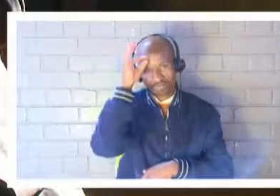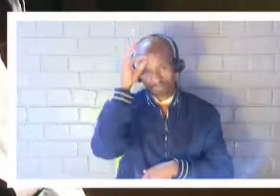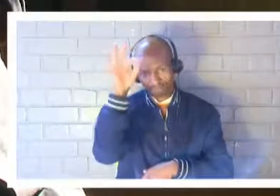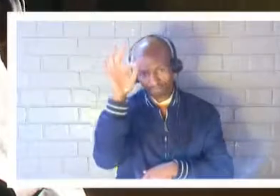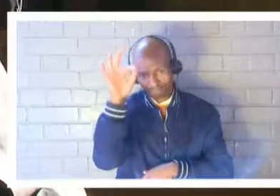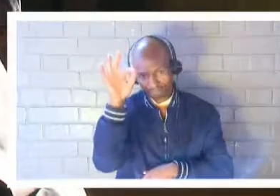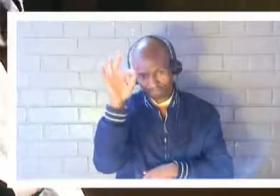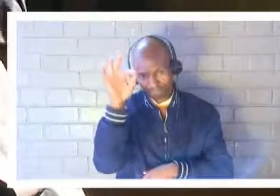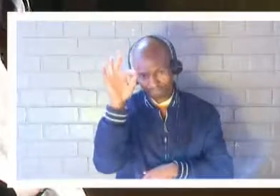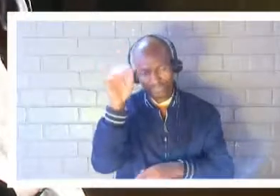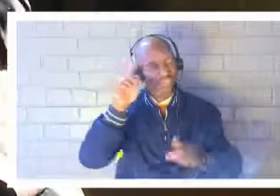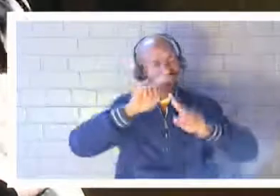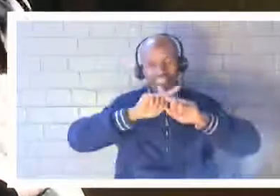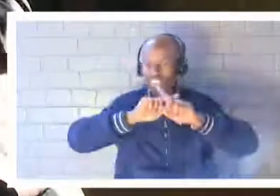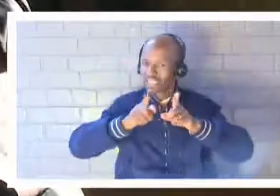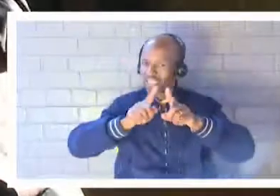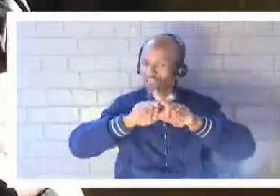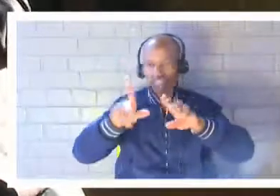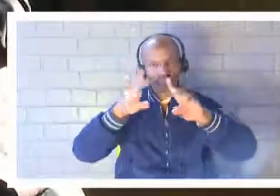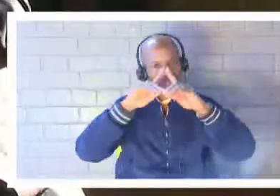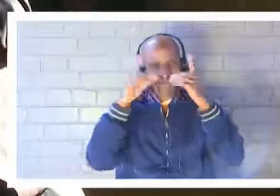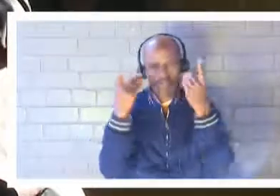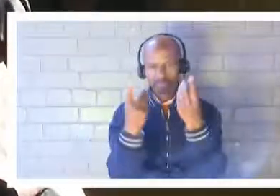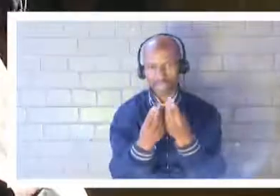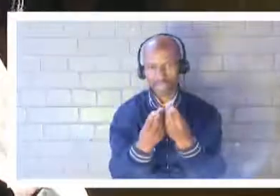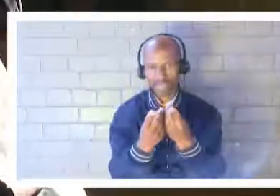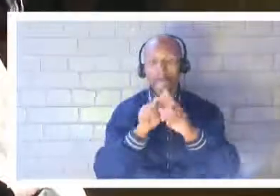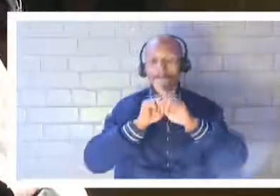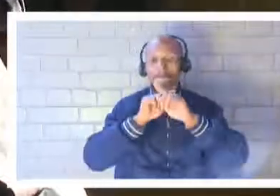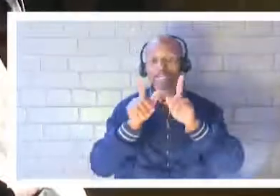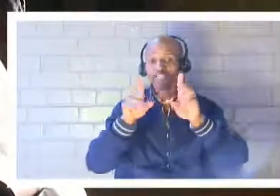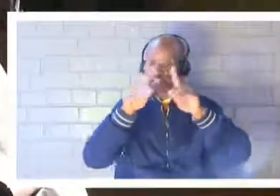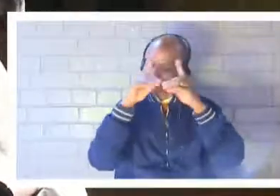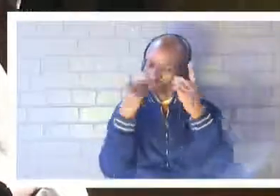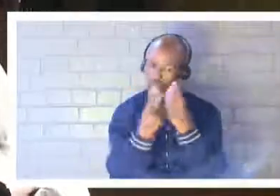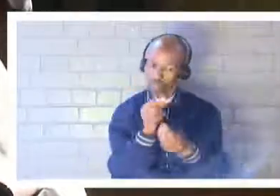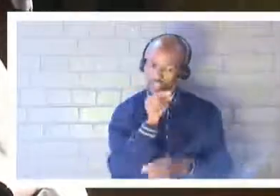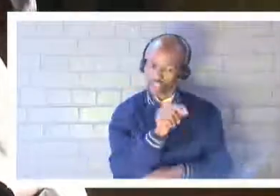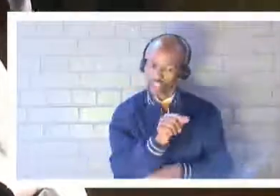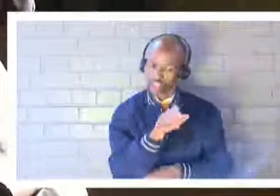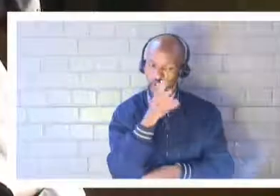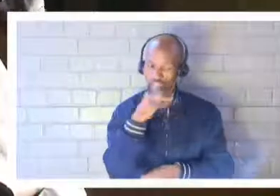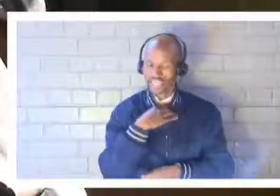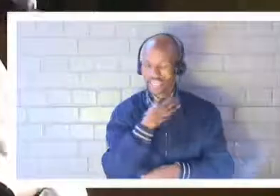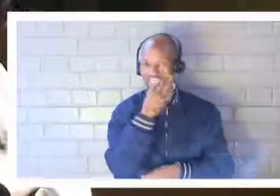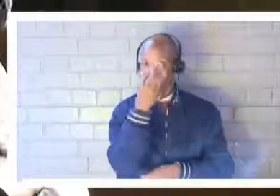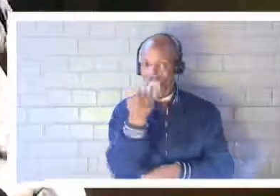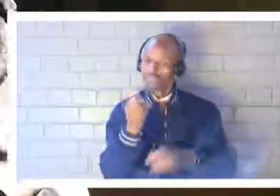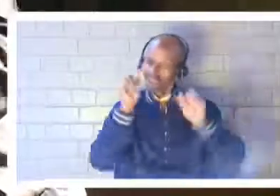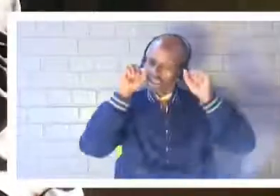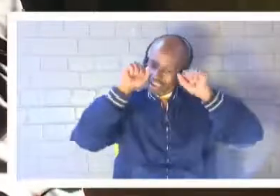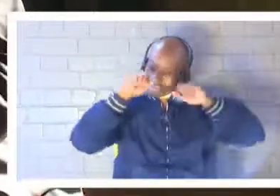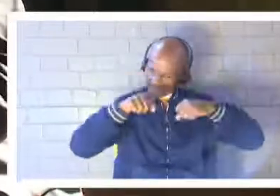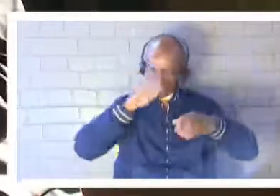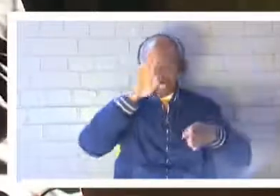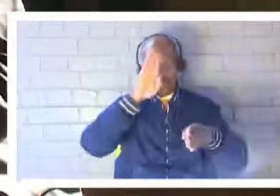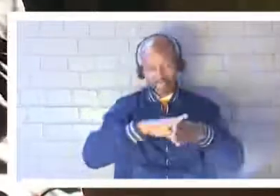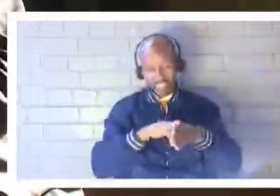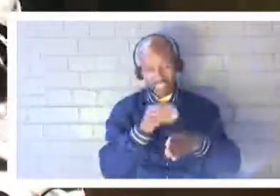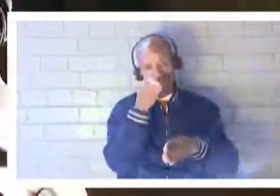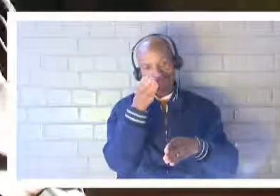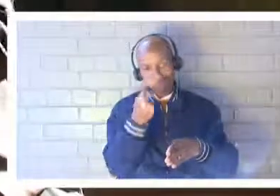government, different departments. But those departments spoke at some stage and agreed there was a reason for